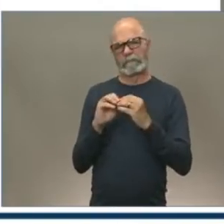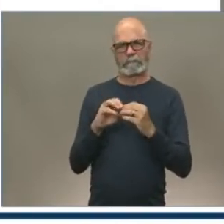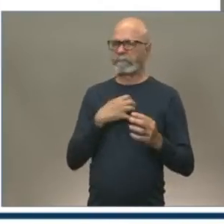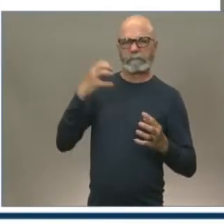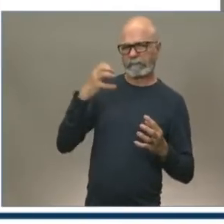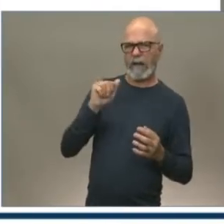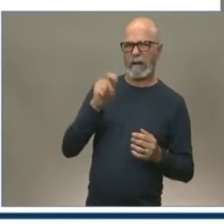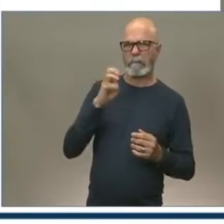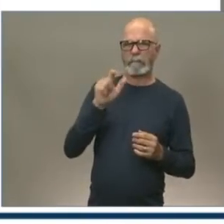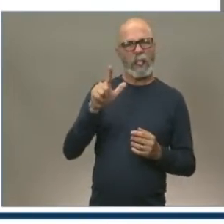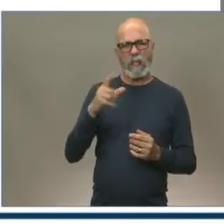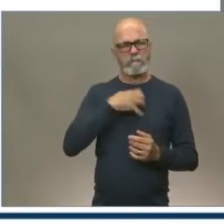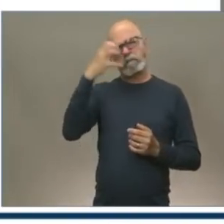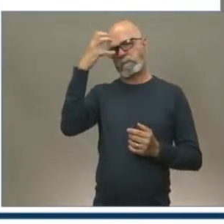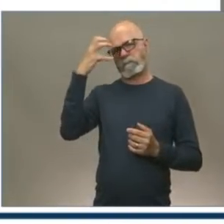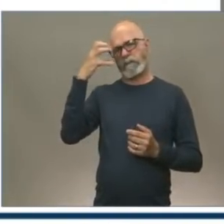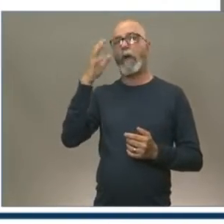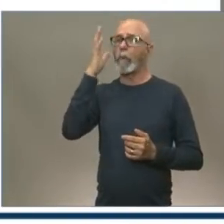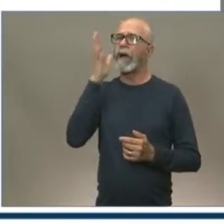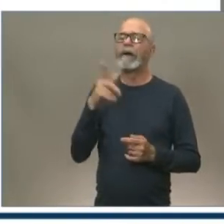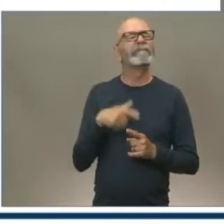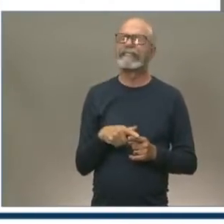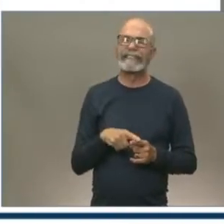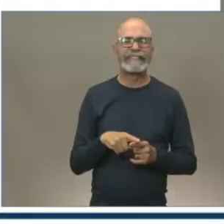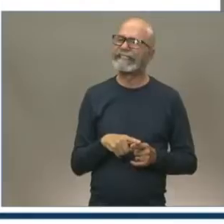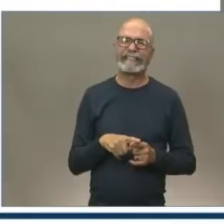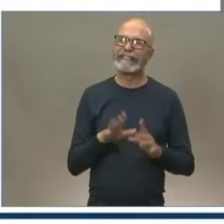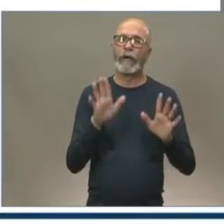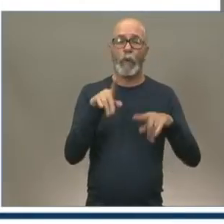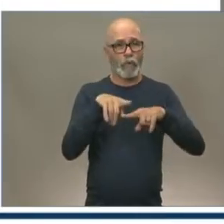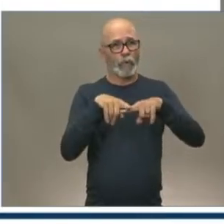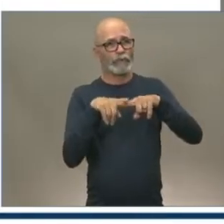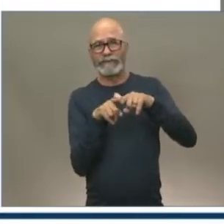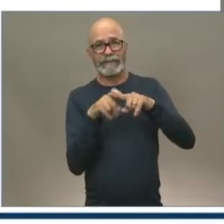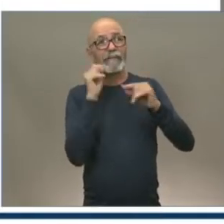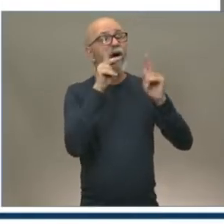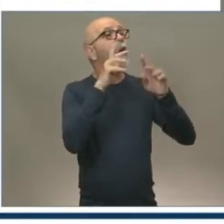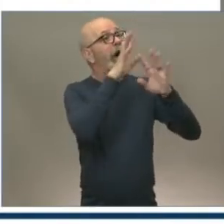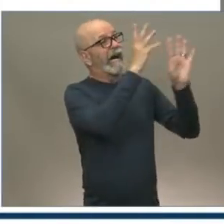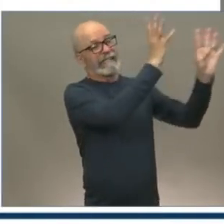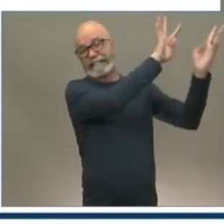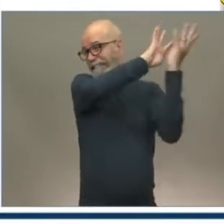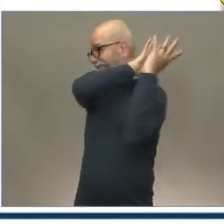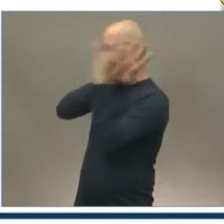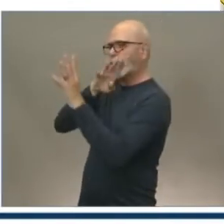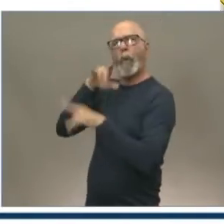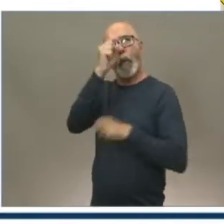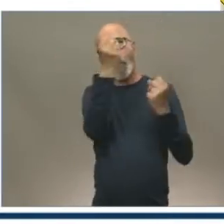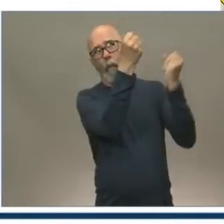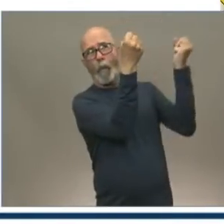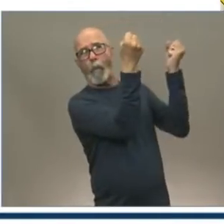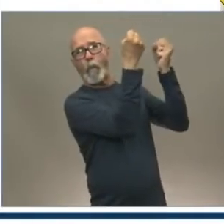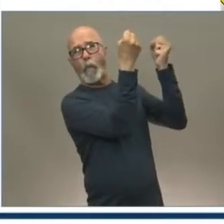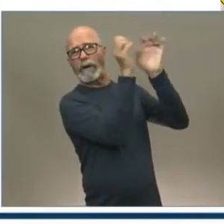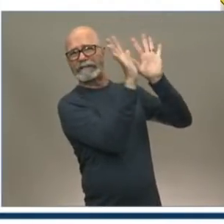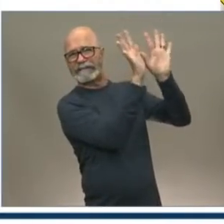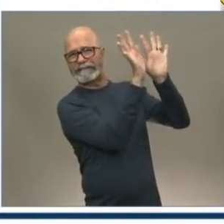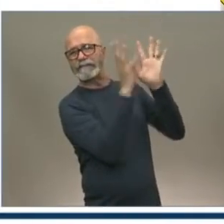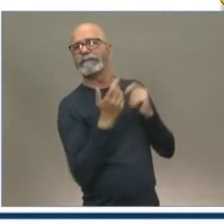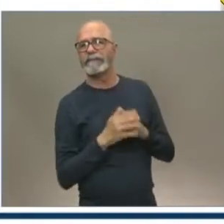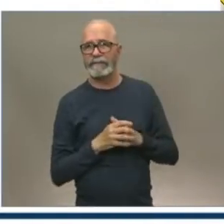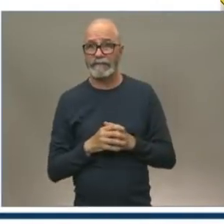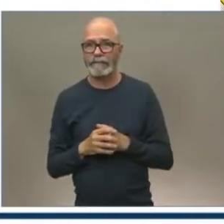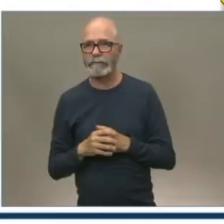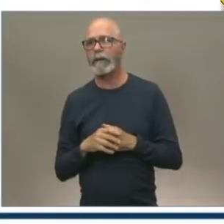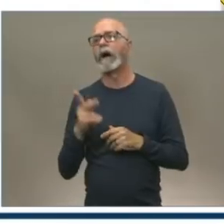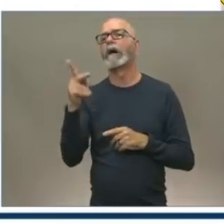we were saying that we need to slow down the flow of people that are coming here. And so my follow-up is